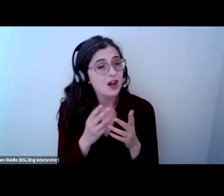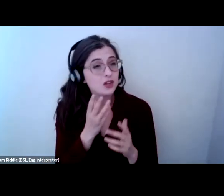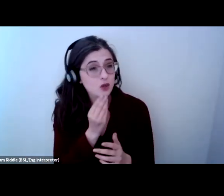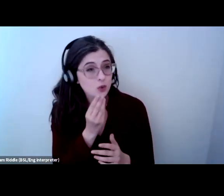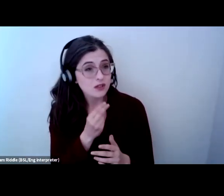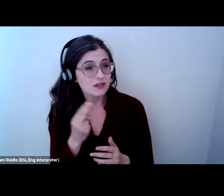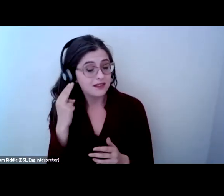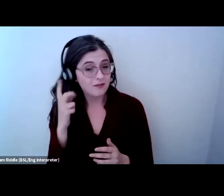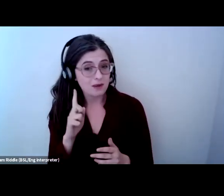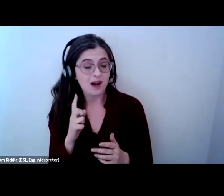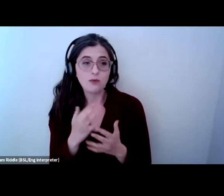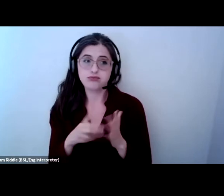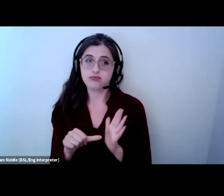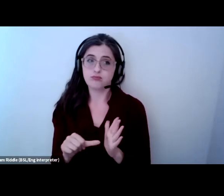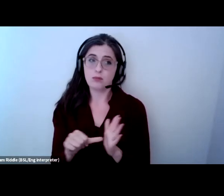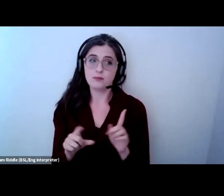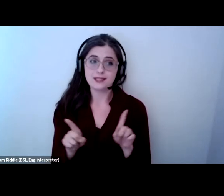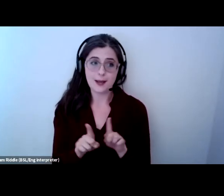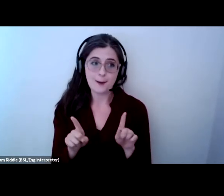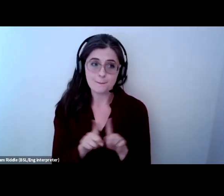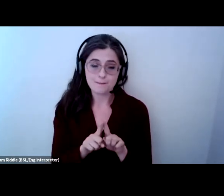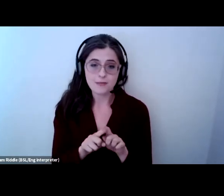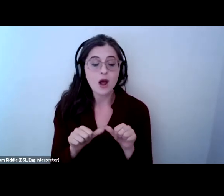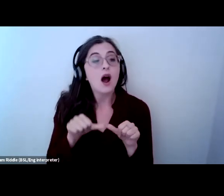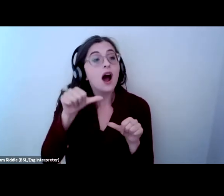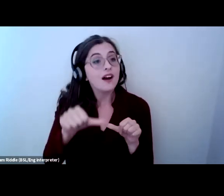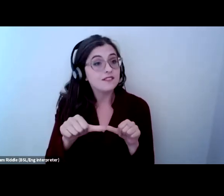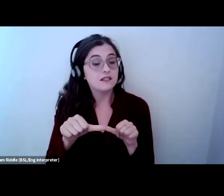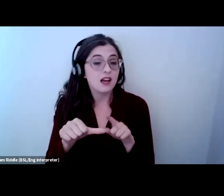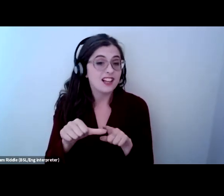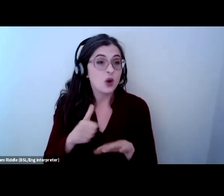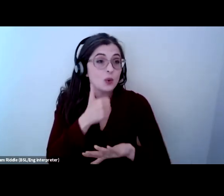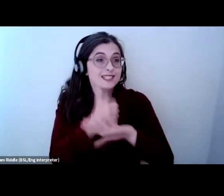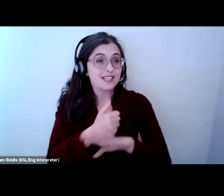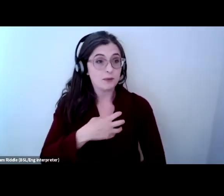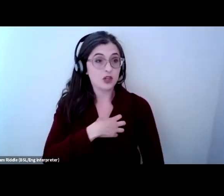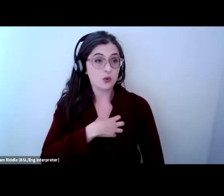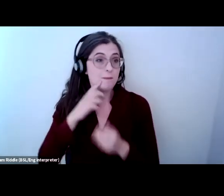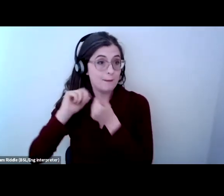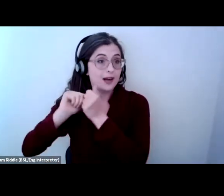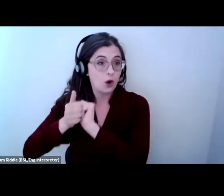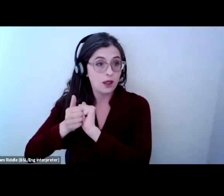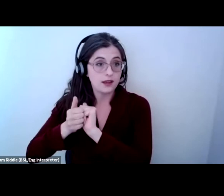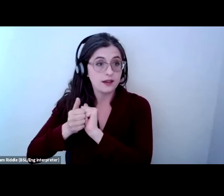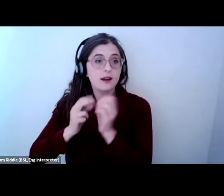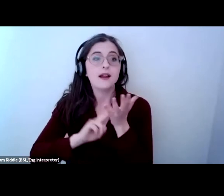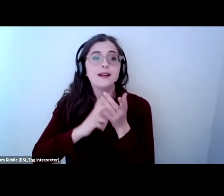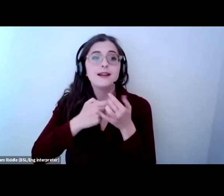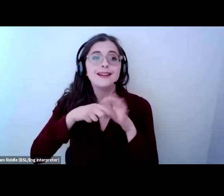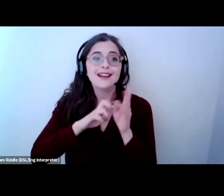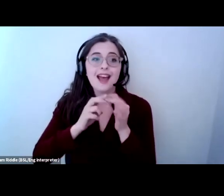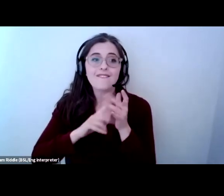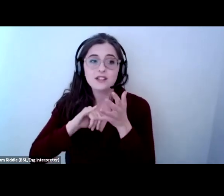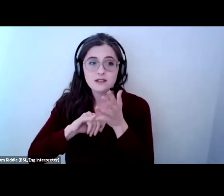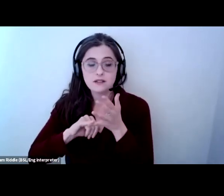well. On the back of that, the union was set up by one of my colleagues, Nikki Evans, so